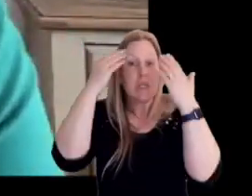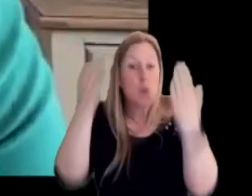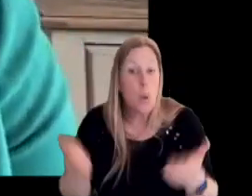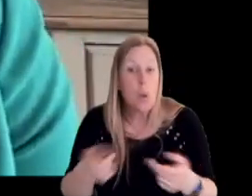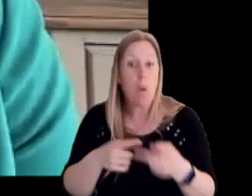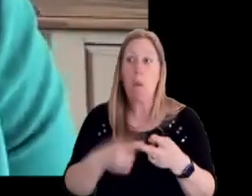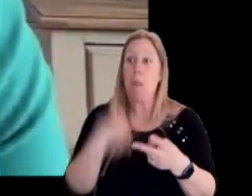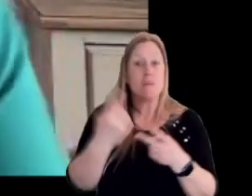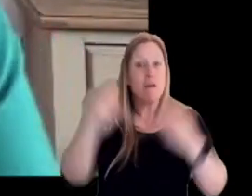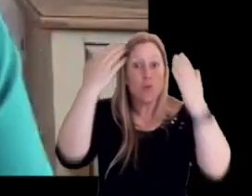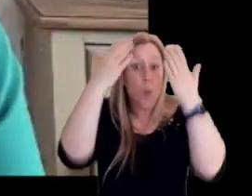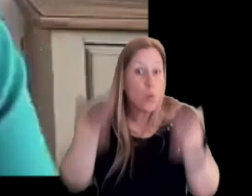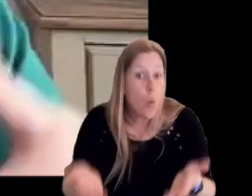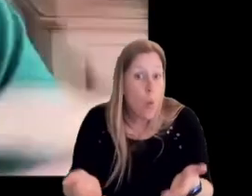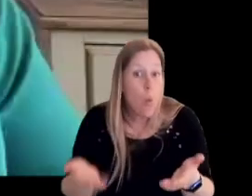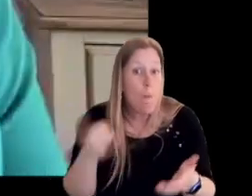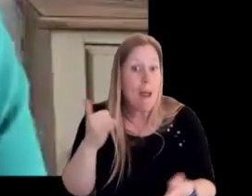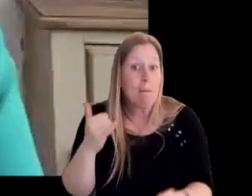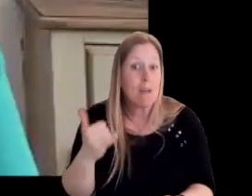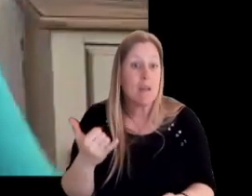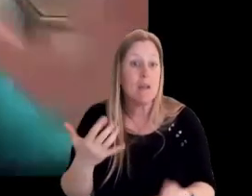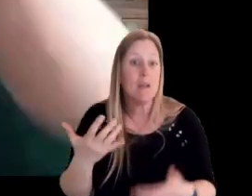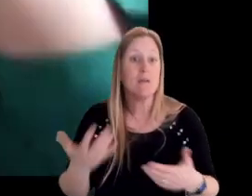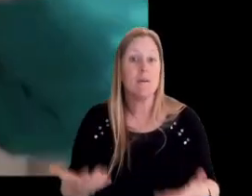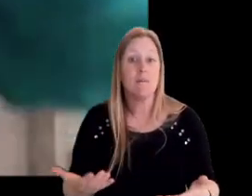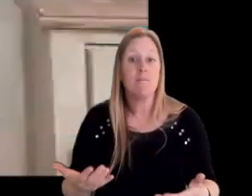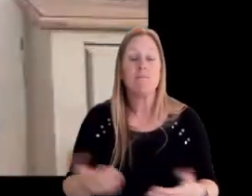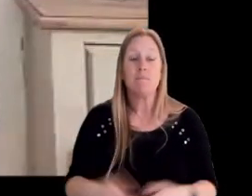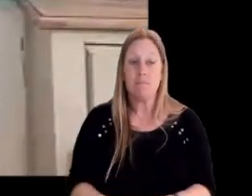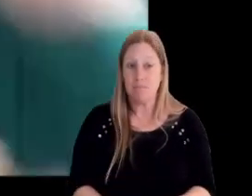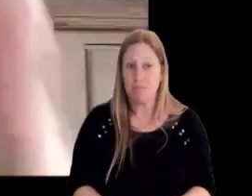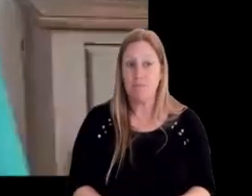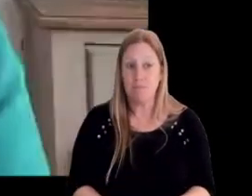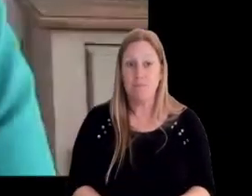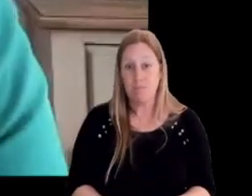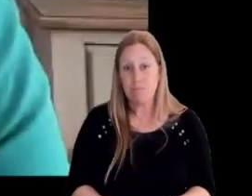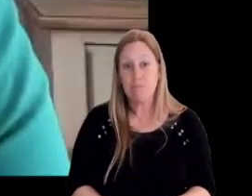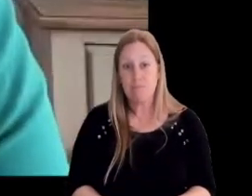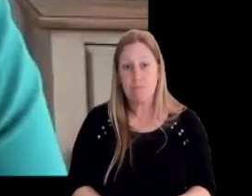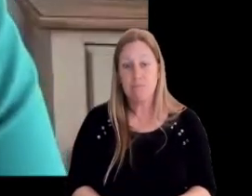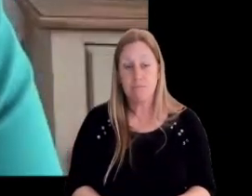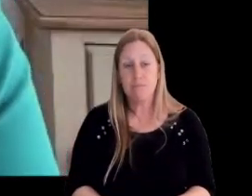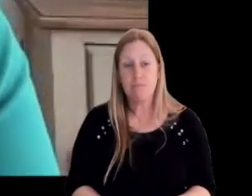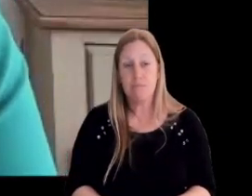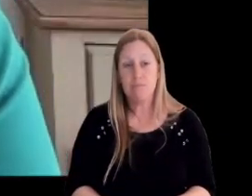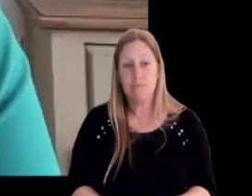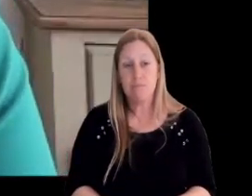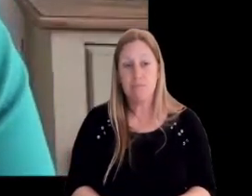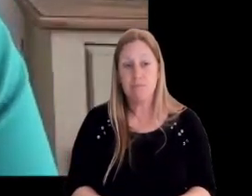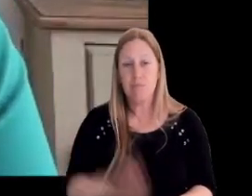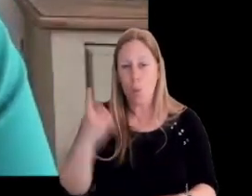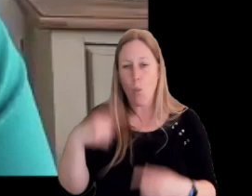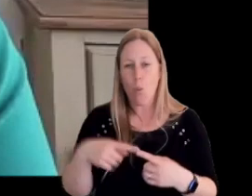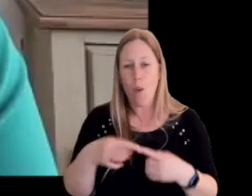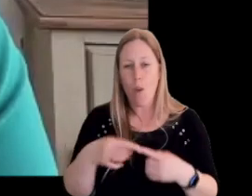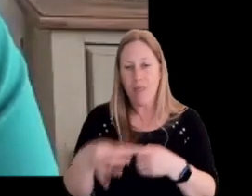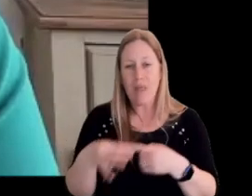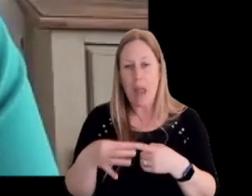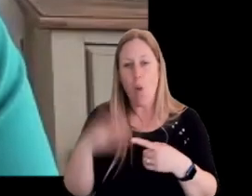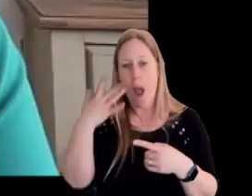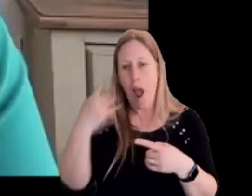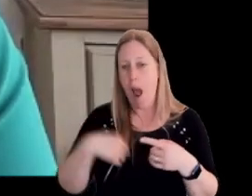known, or people themselves don't know about their own neurodivergency. And one of the things, when